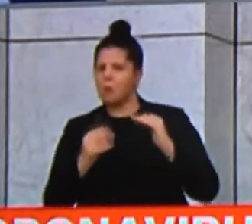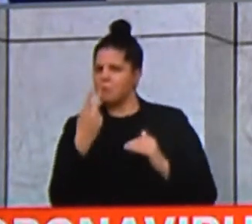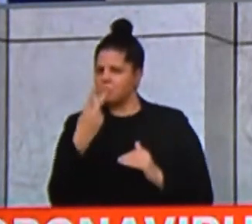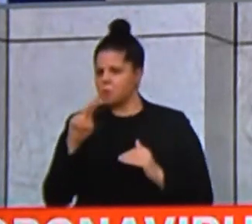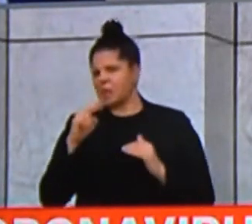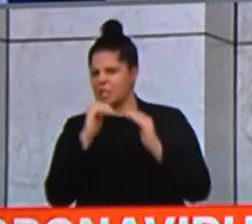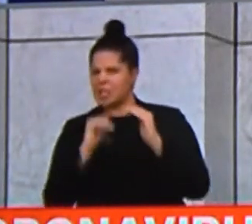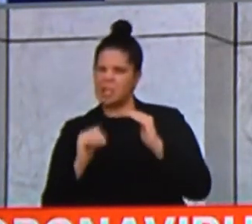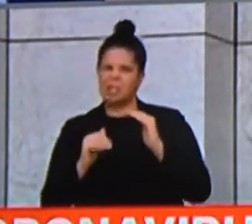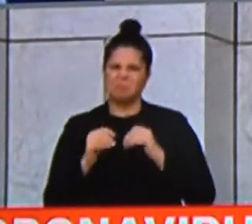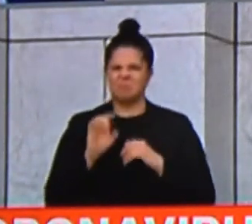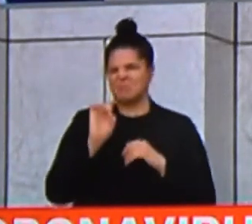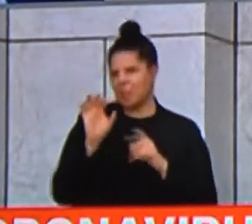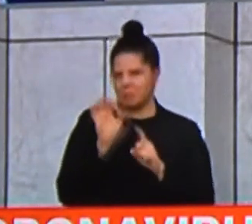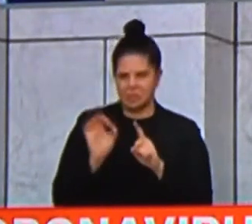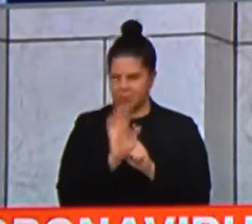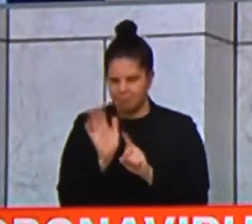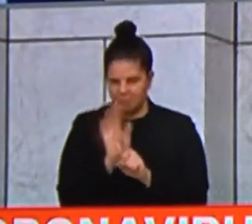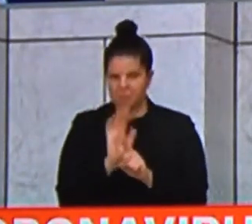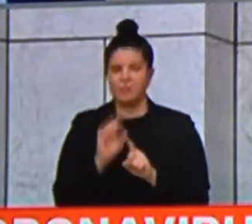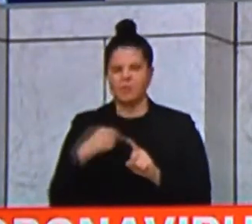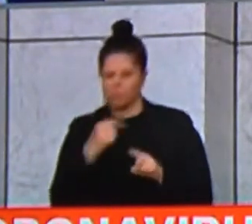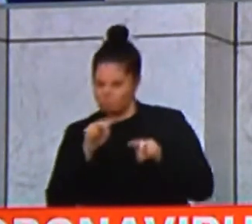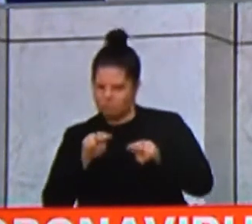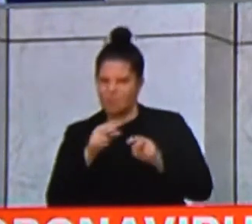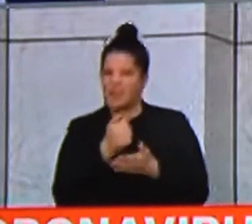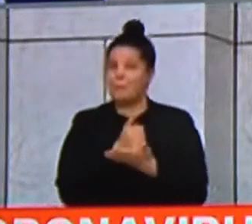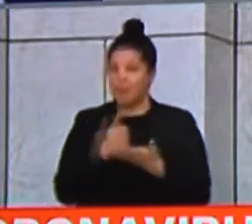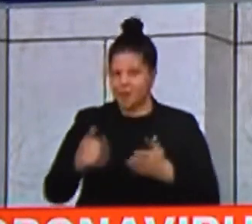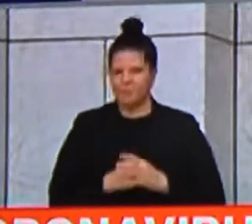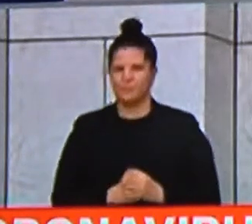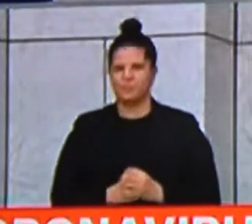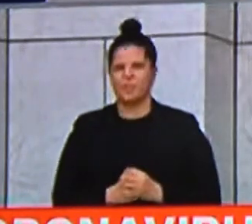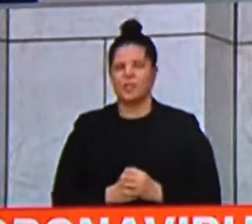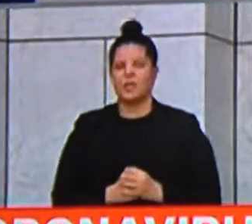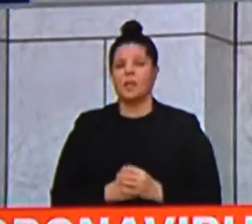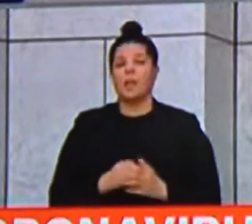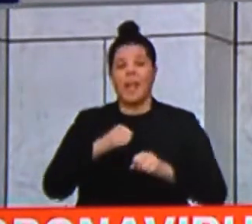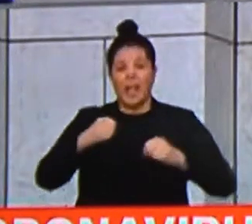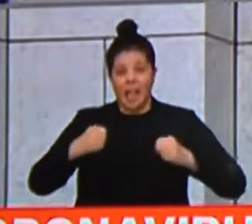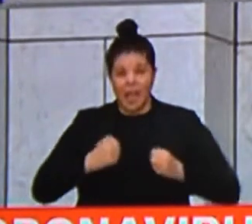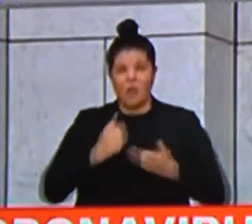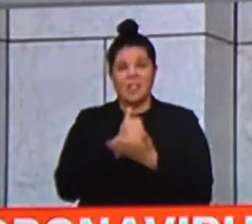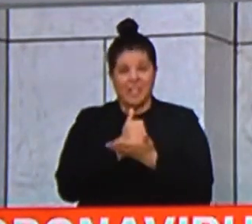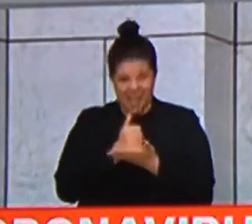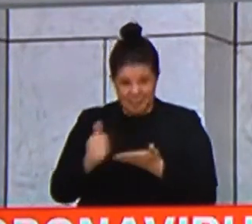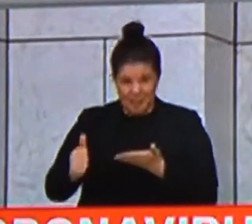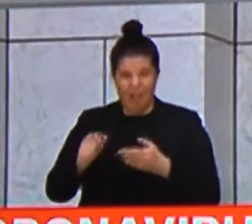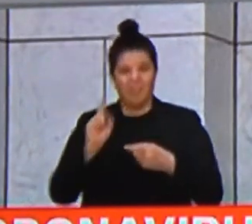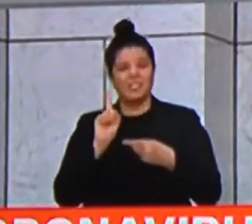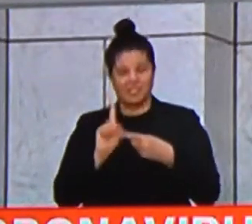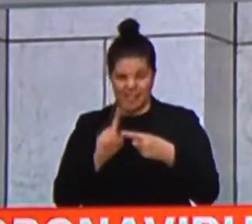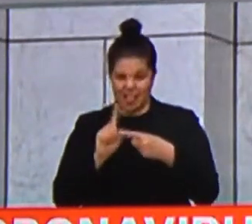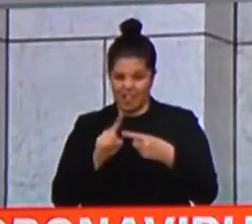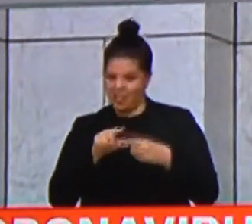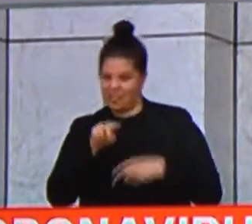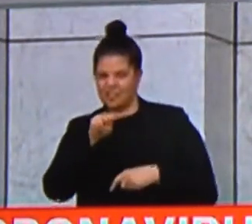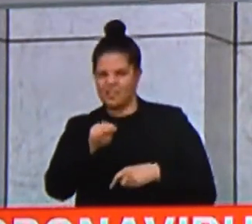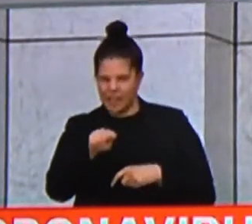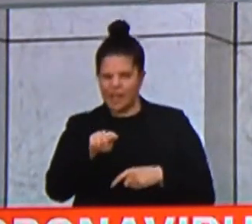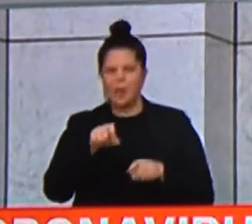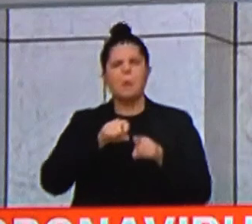are focused on the most immediate needs. The last package that we announced with the Treasurer was about broadening and strengthening the safety net for